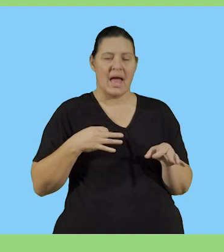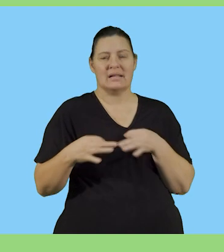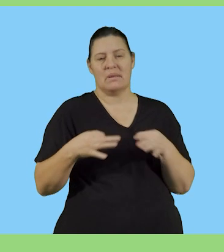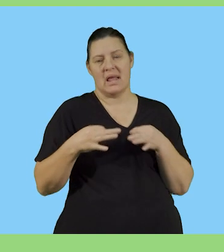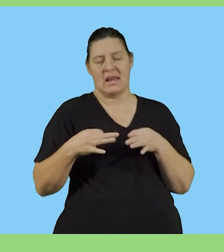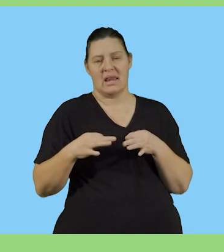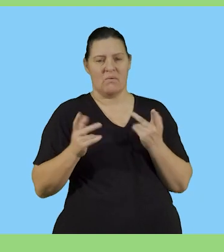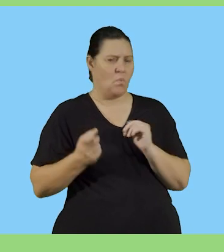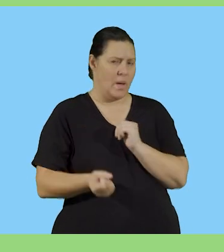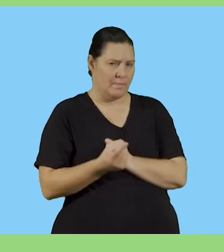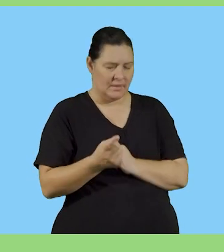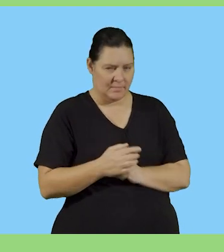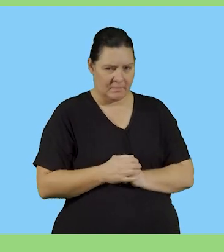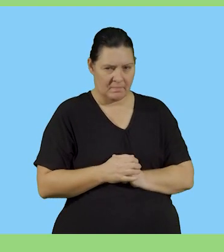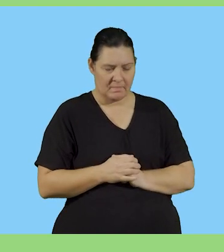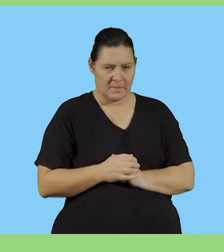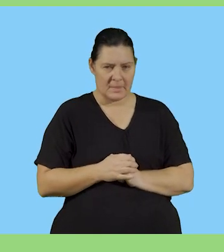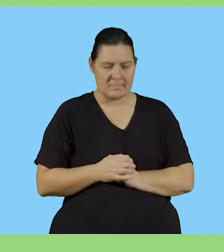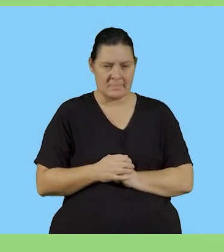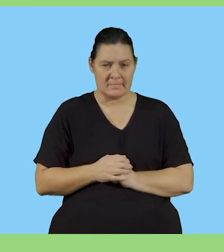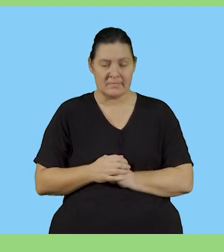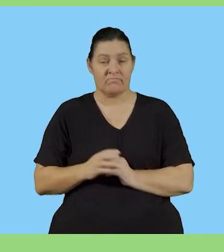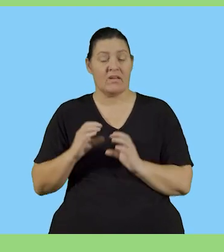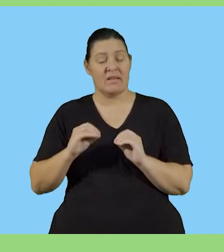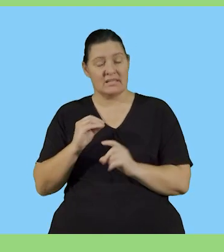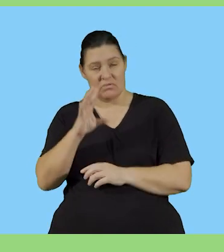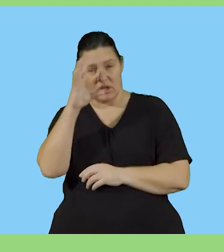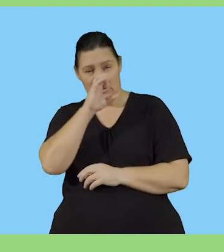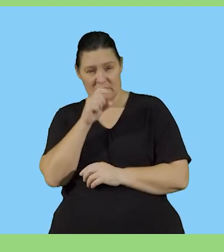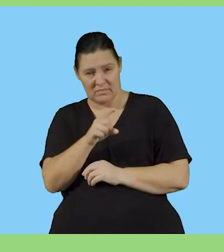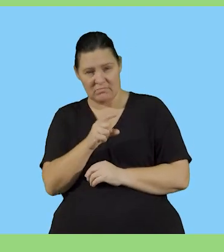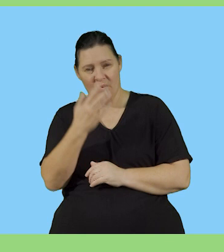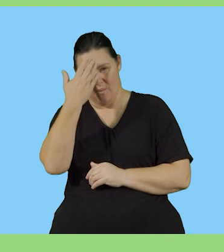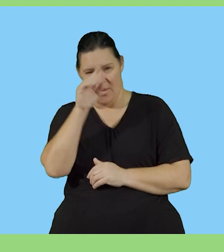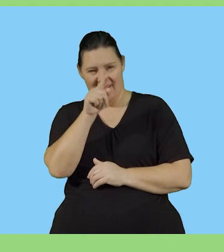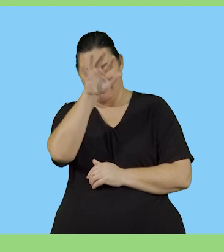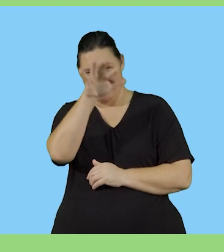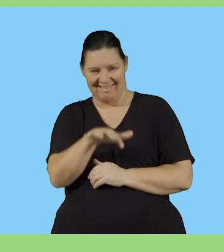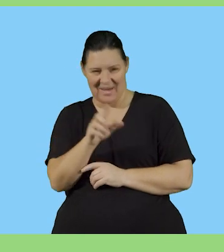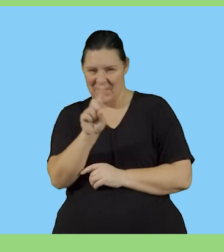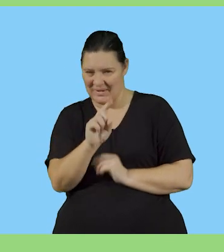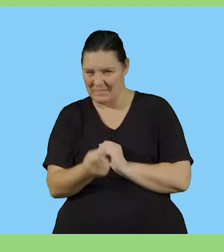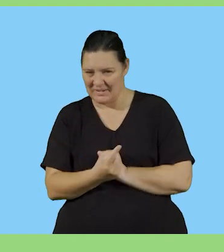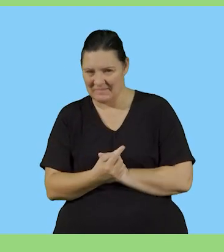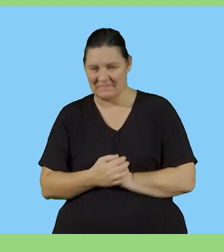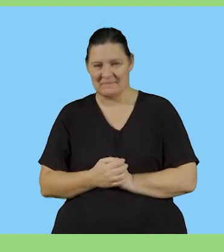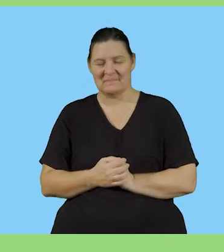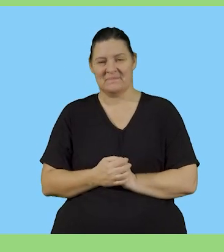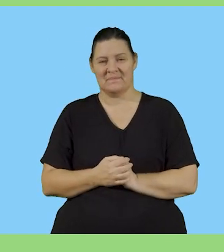explain the interaction. From the lesson, I'm assuming that we already know what is going on